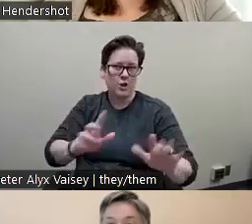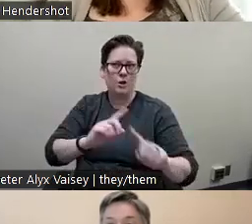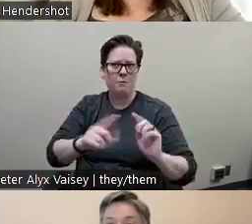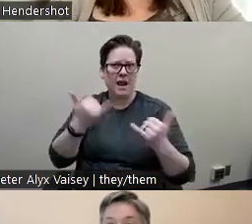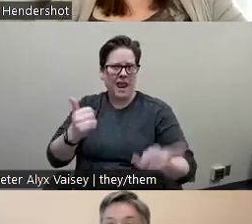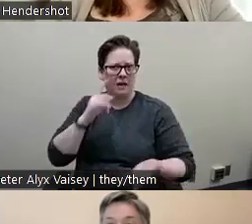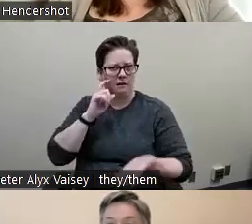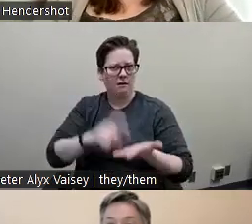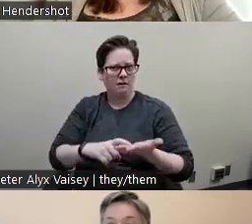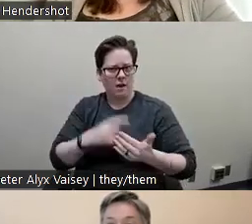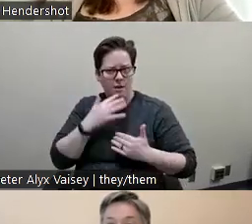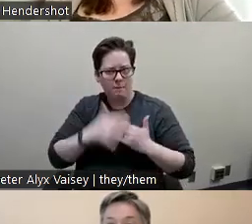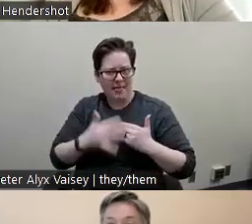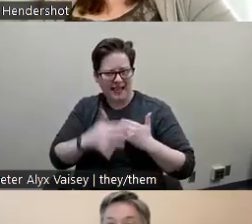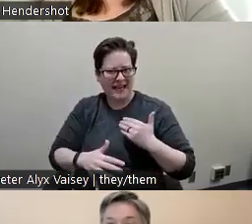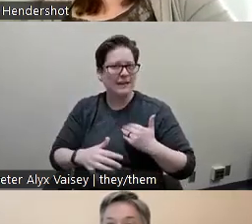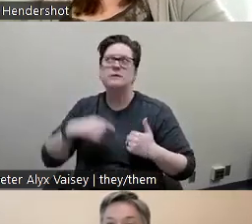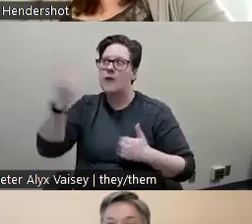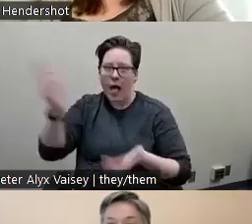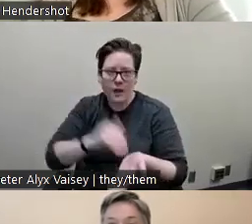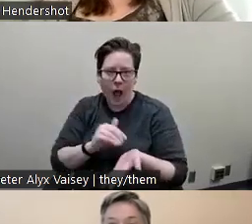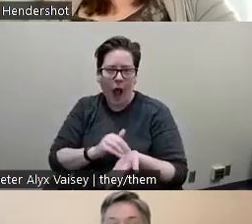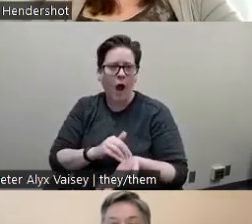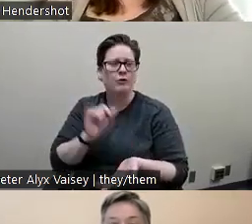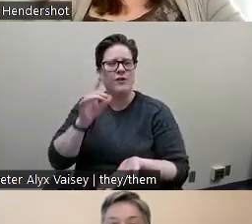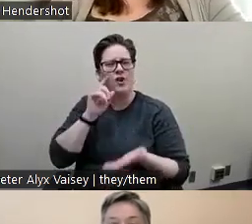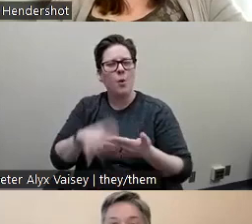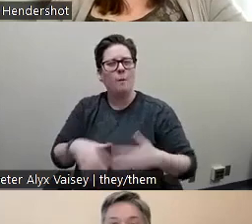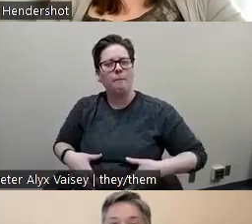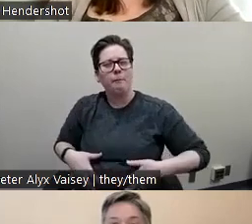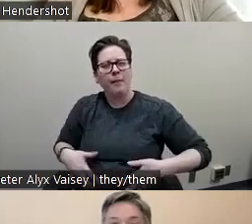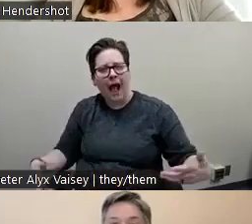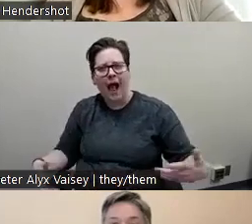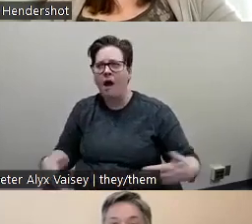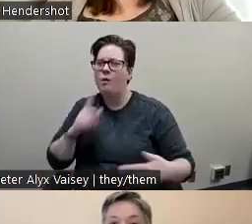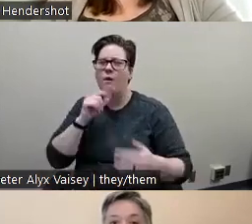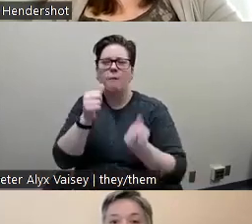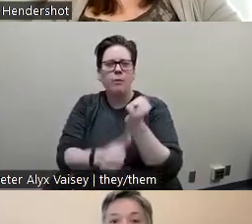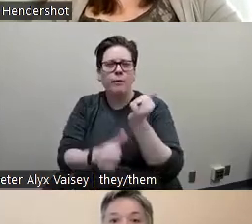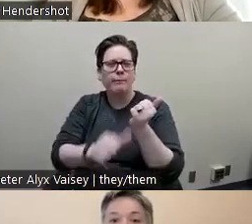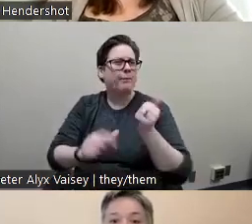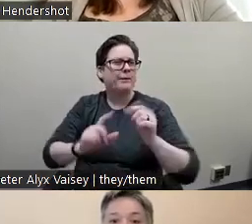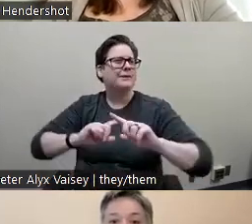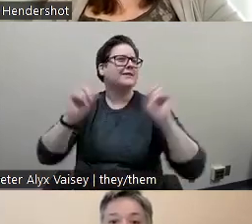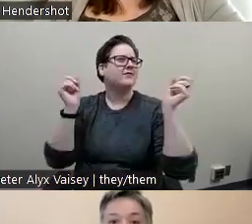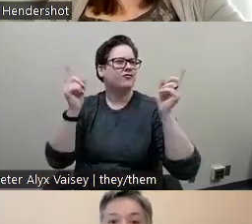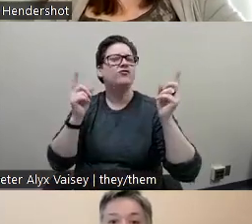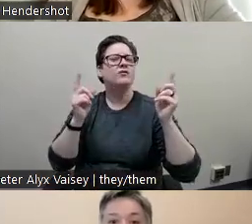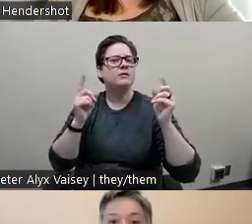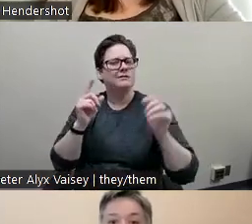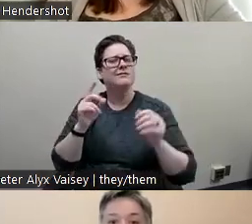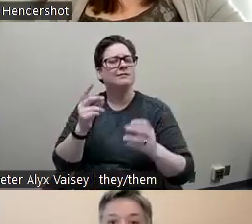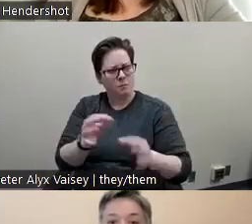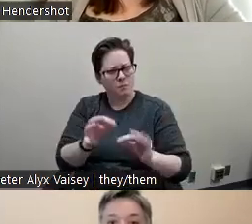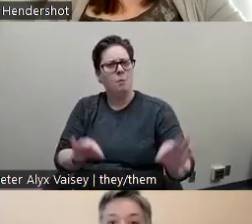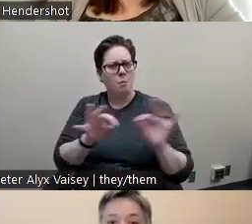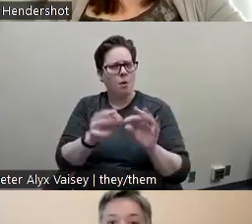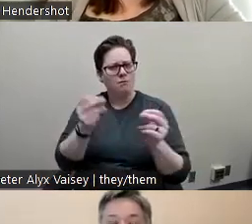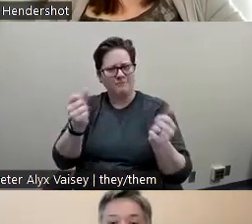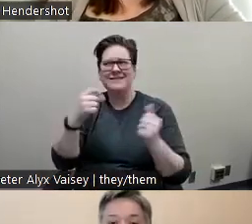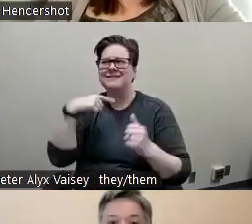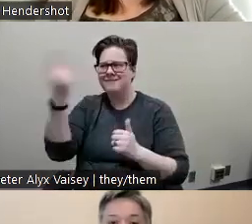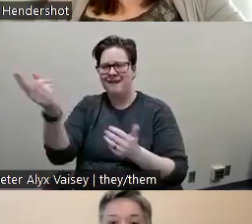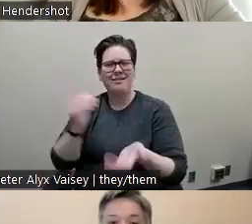that's unexpected, reporting bloating, changes in bowel habits, things like that. It's very important to promptly share